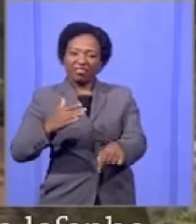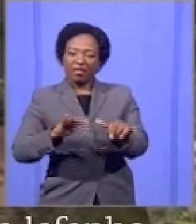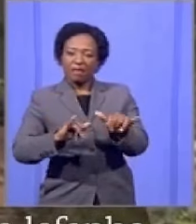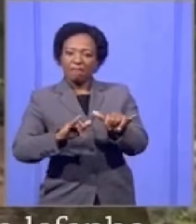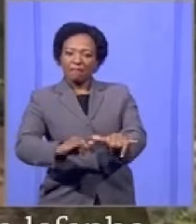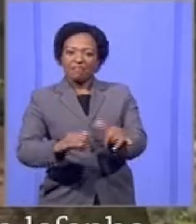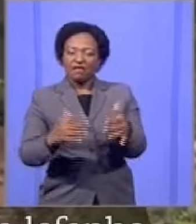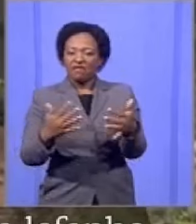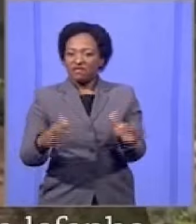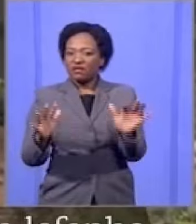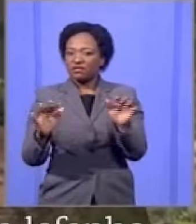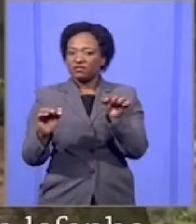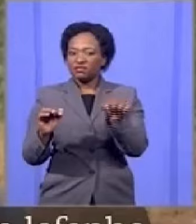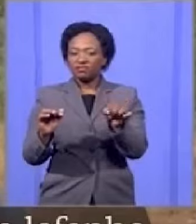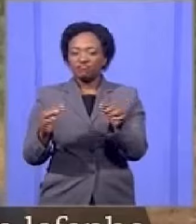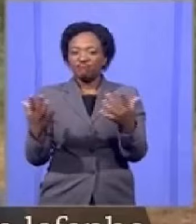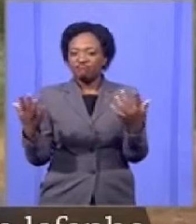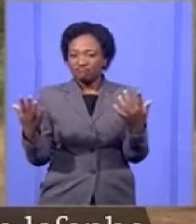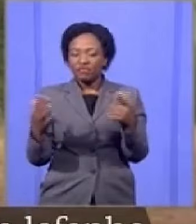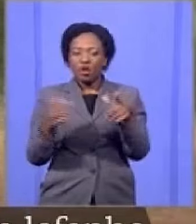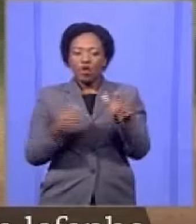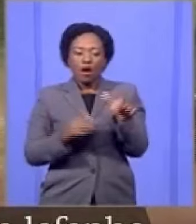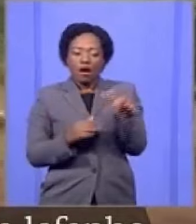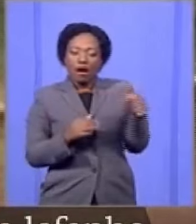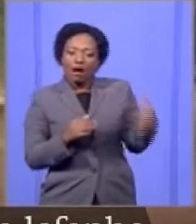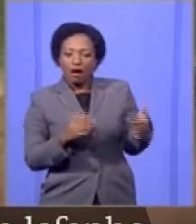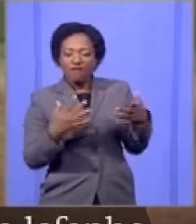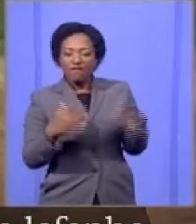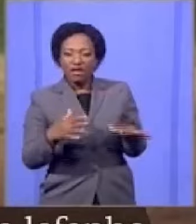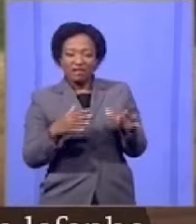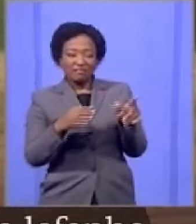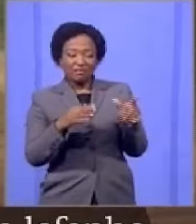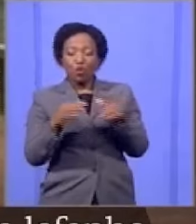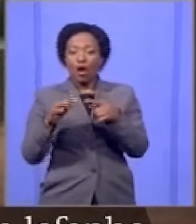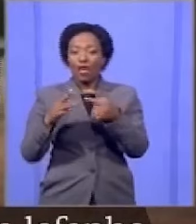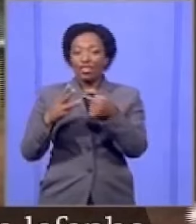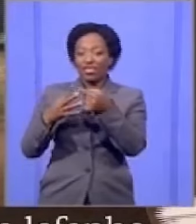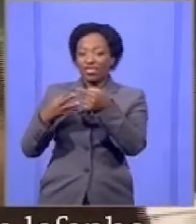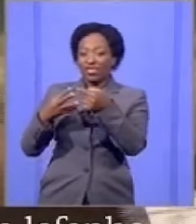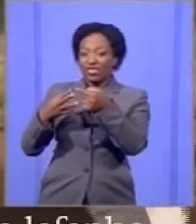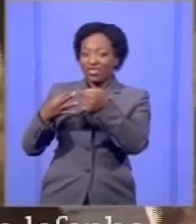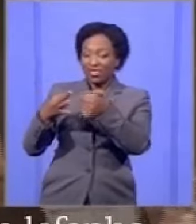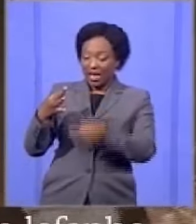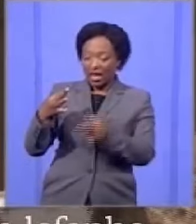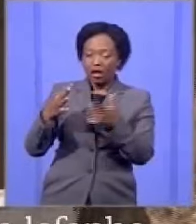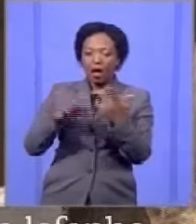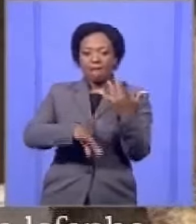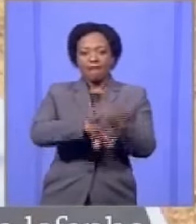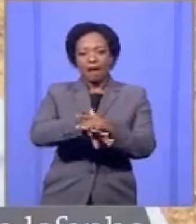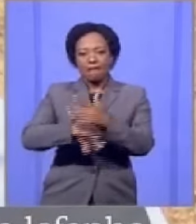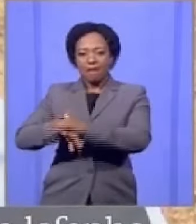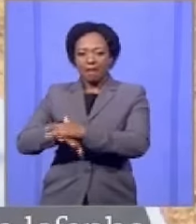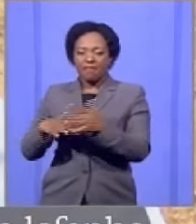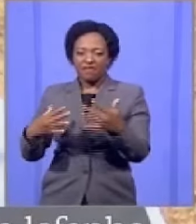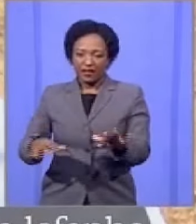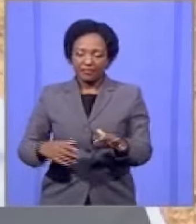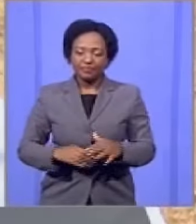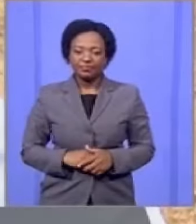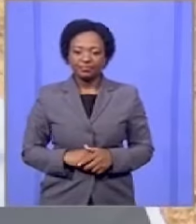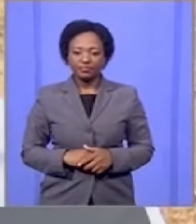ipolotse gore ditiragalo tsa go rafa gaufi le moepo di nile le seabe mo go tlhokafaleng ga boraro jono. The purpose of their visit is